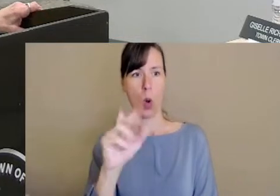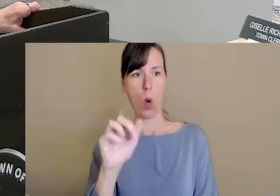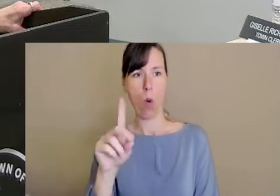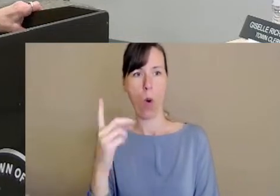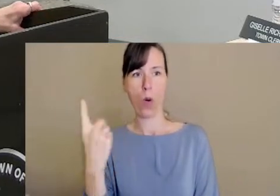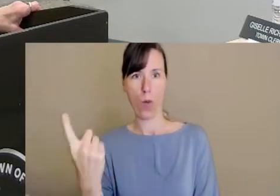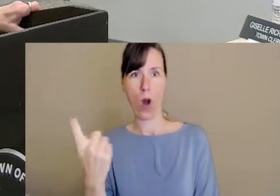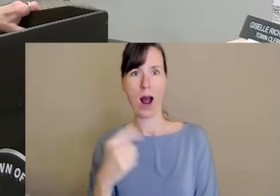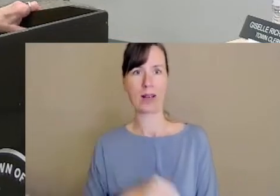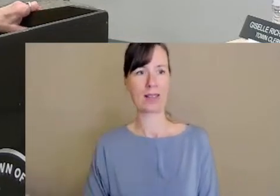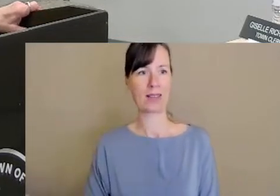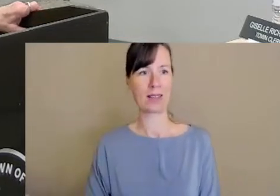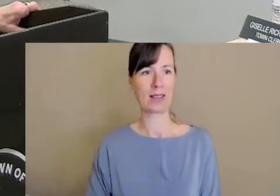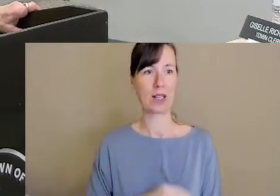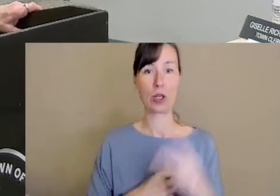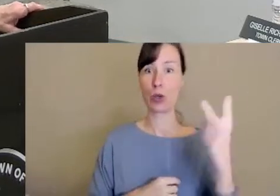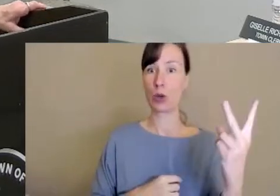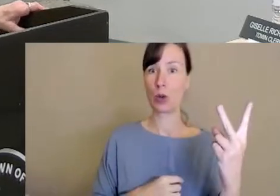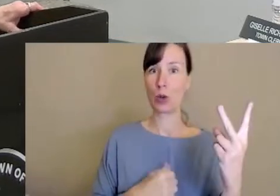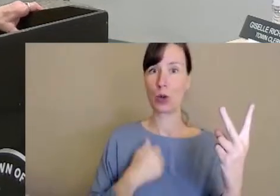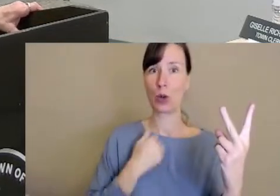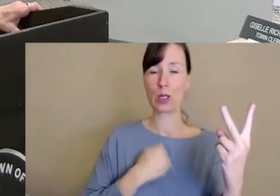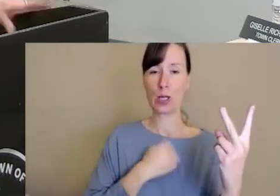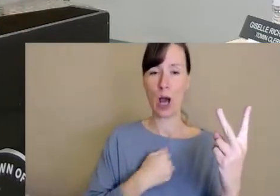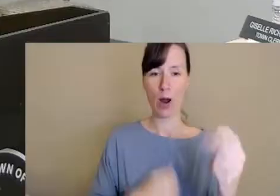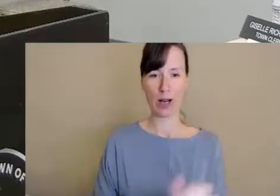2. Sorry.